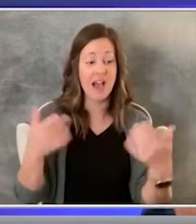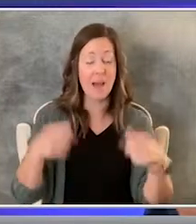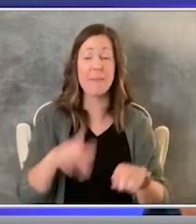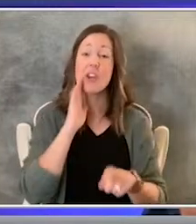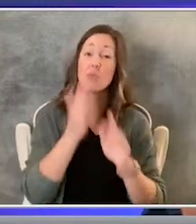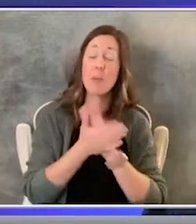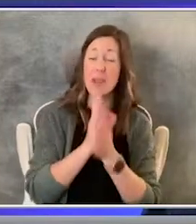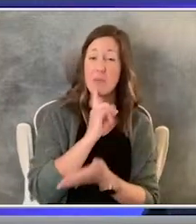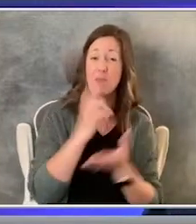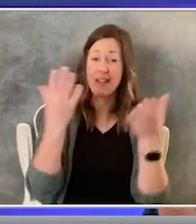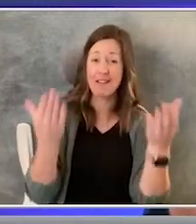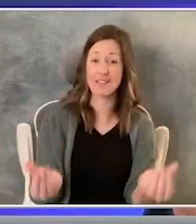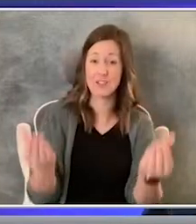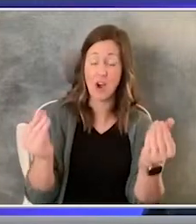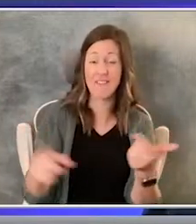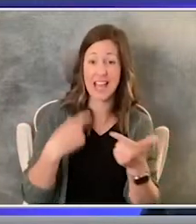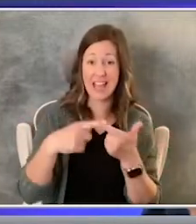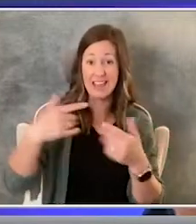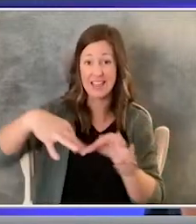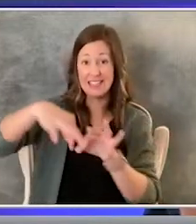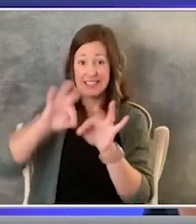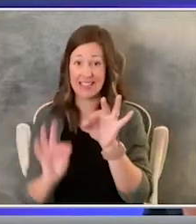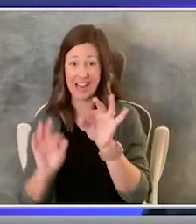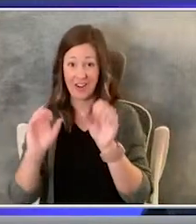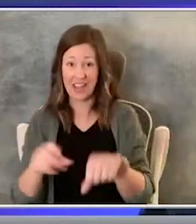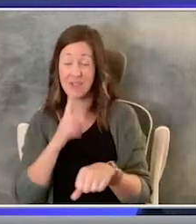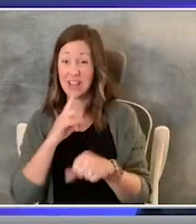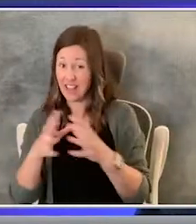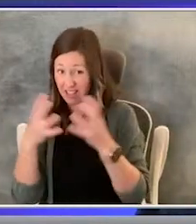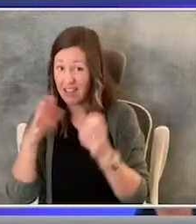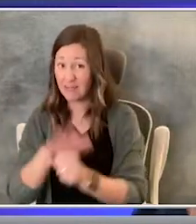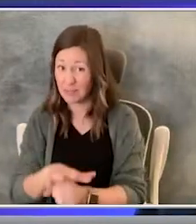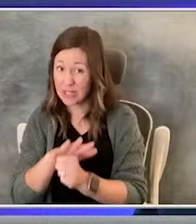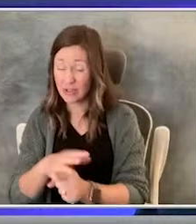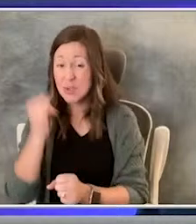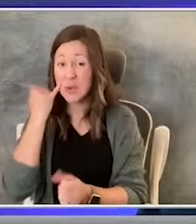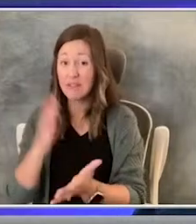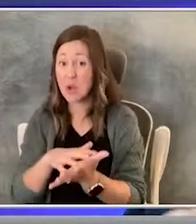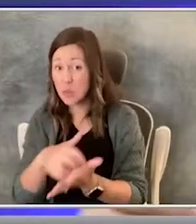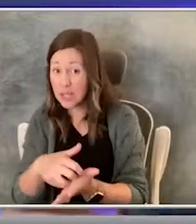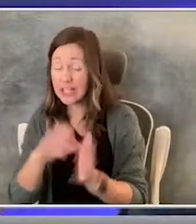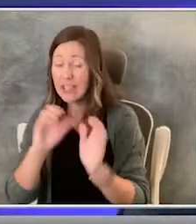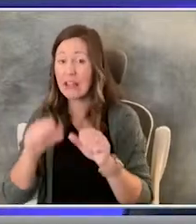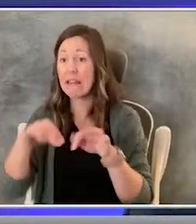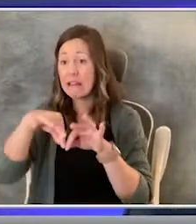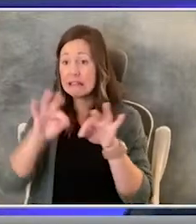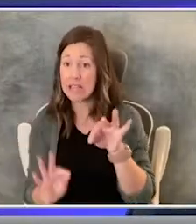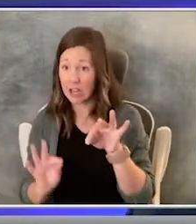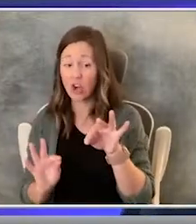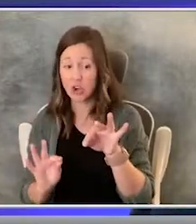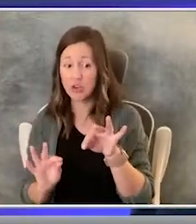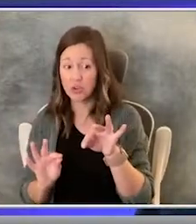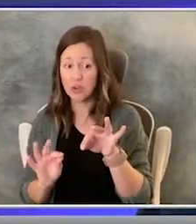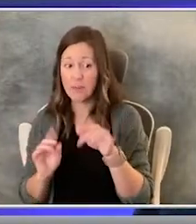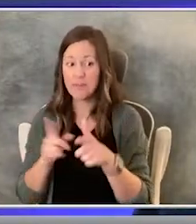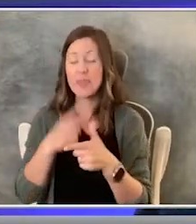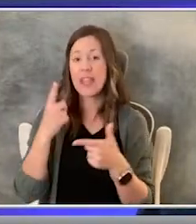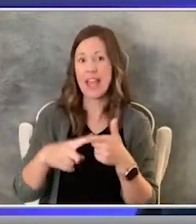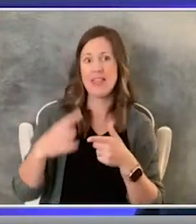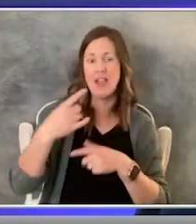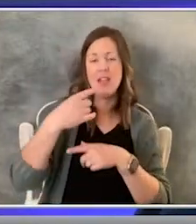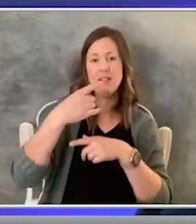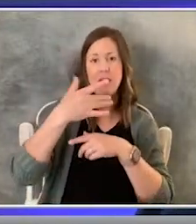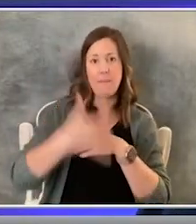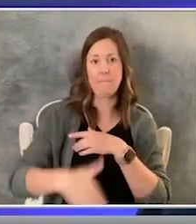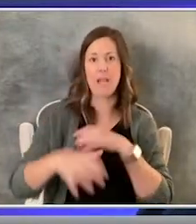it's very uncommon nowadays because most people are treated. Most people, they come right away. They come a lot quicker than they used to. Ruth Ellen